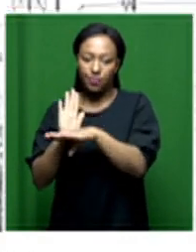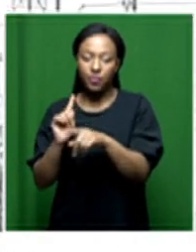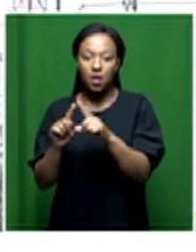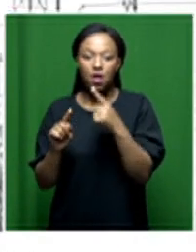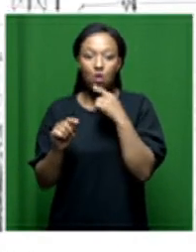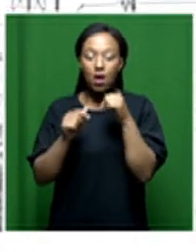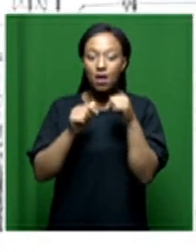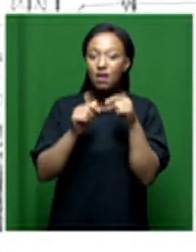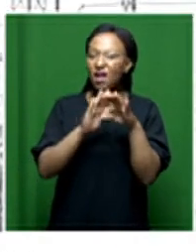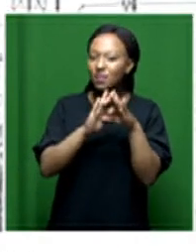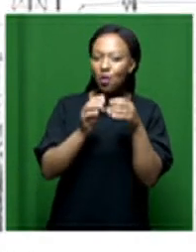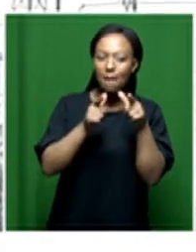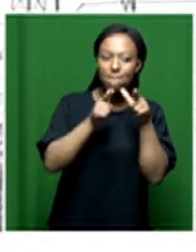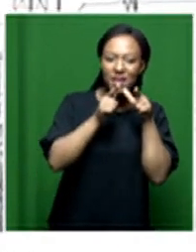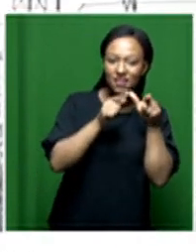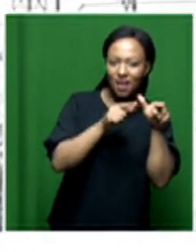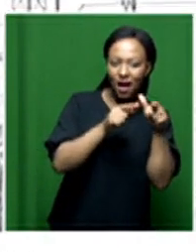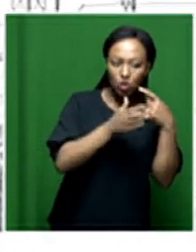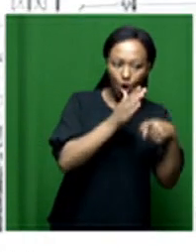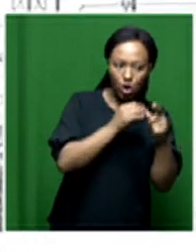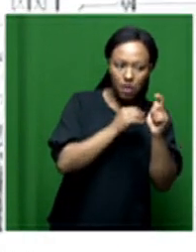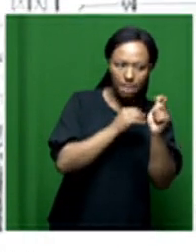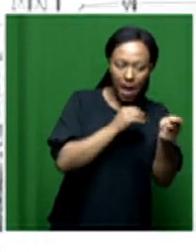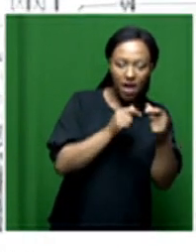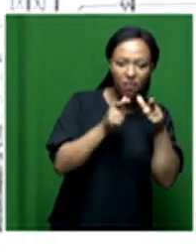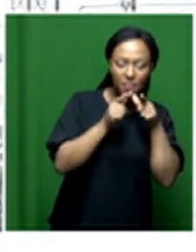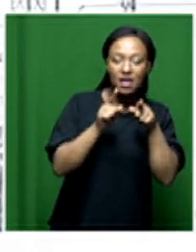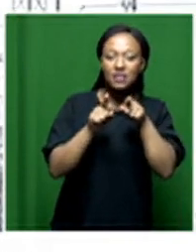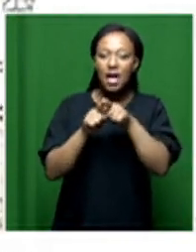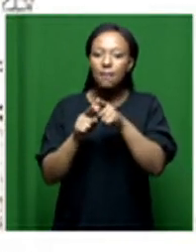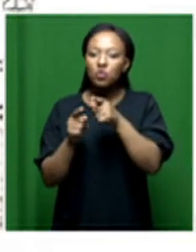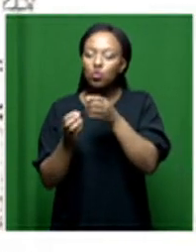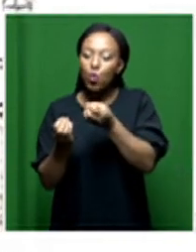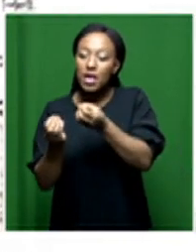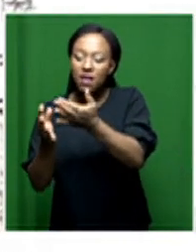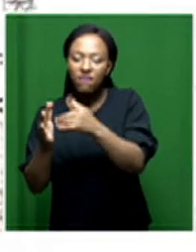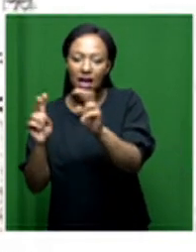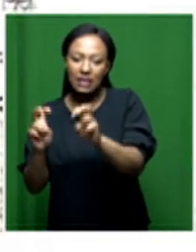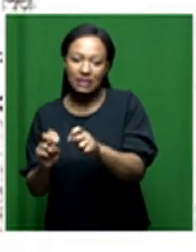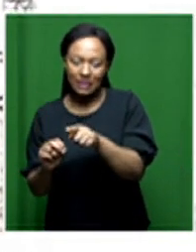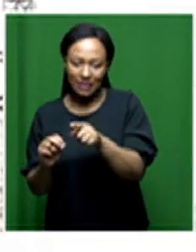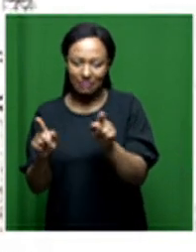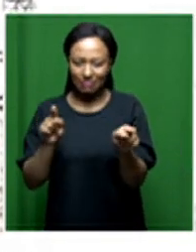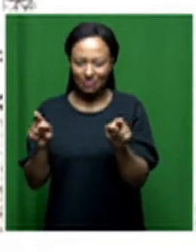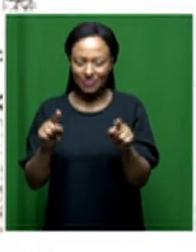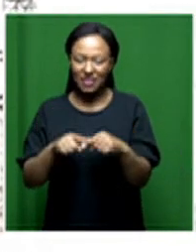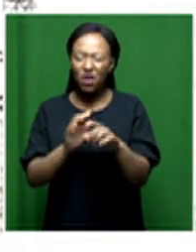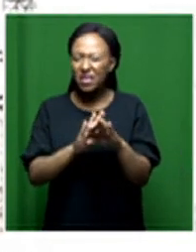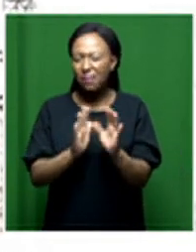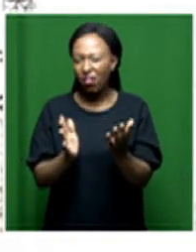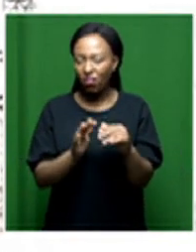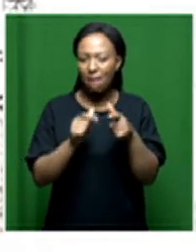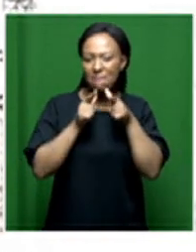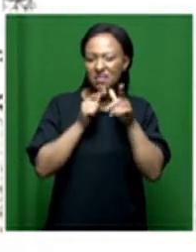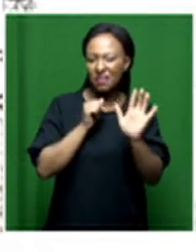the pizza and the cost of delivering the pizza separately. They're all kind of wrapped up in a single bill. Yeah. And what they're really trying to do